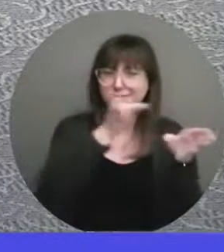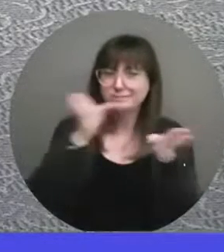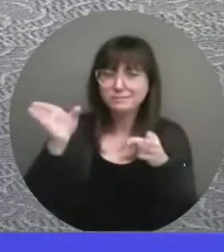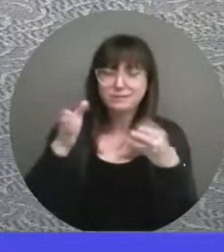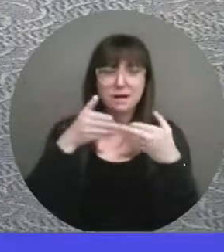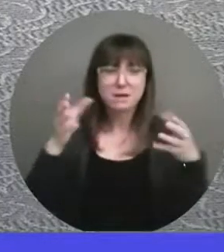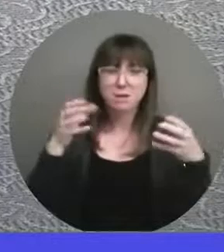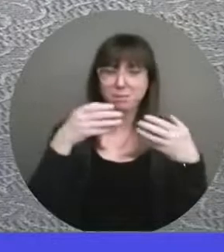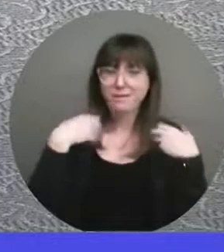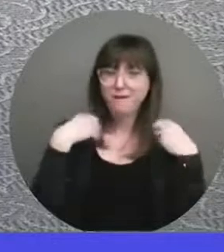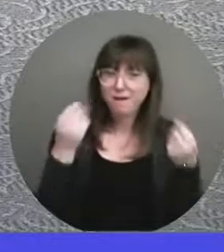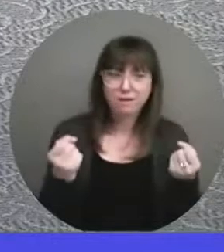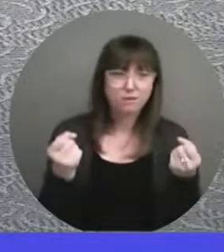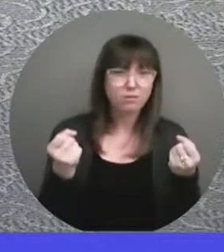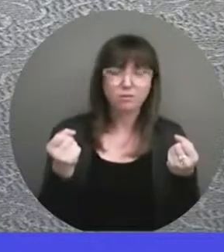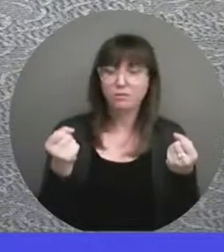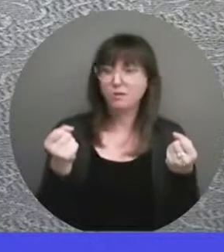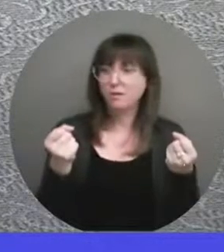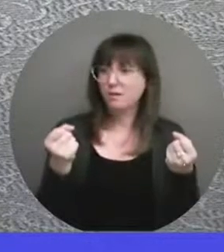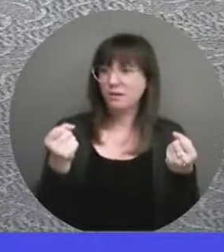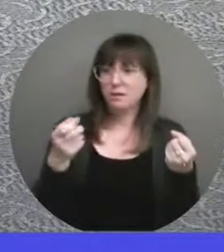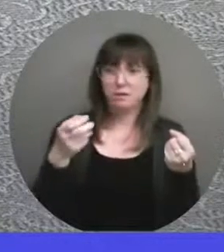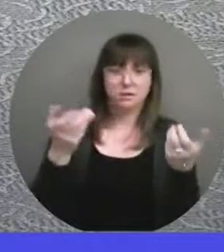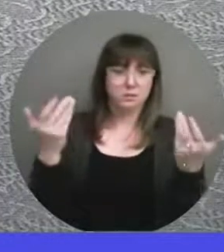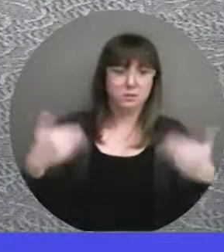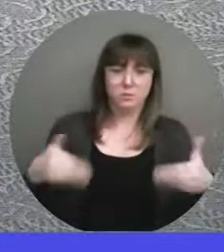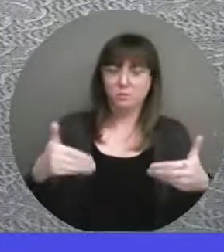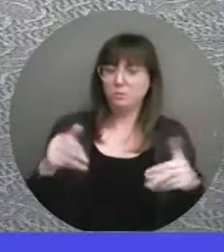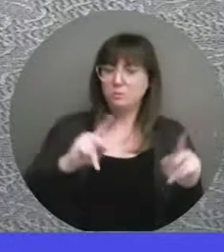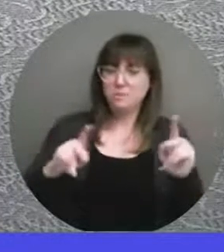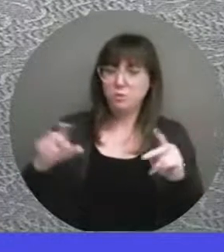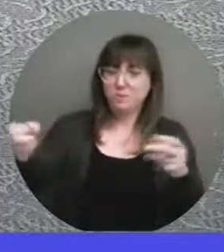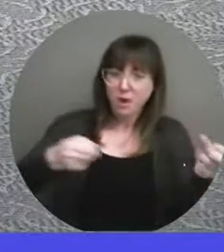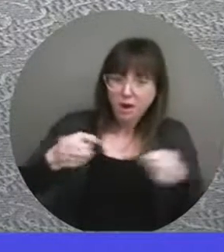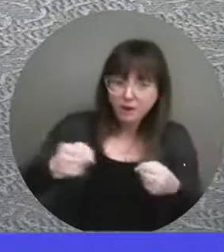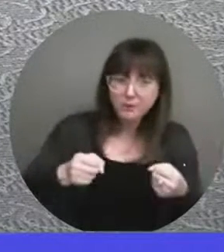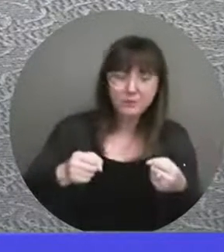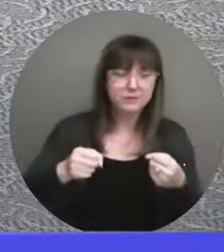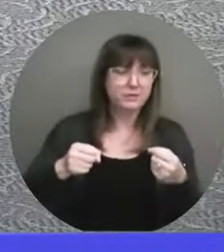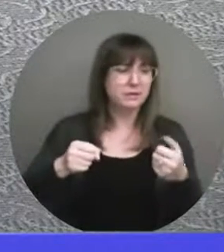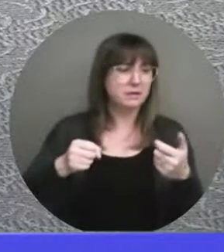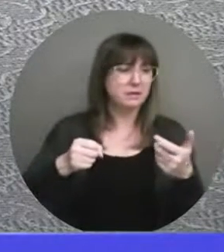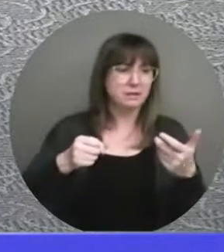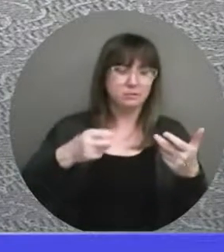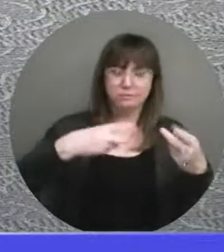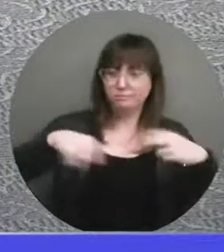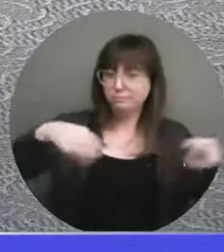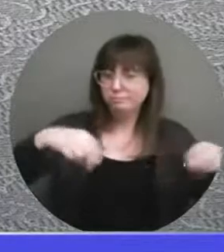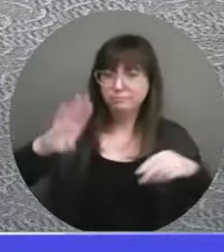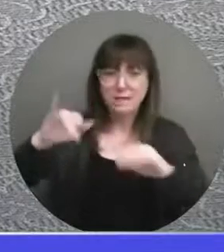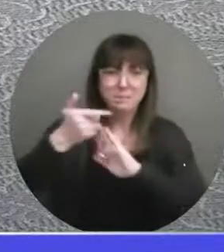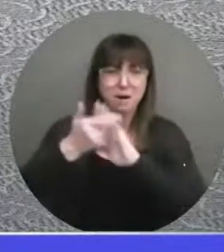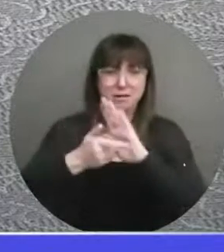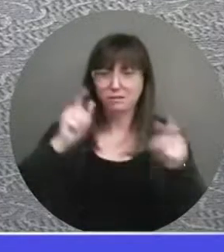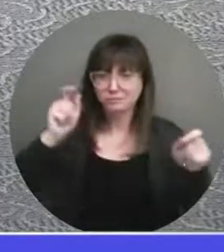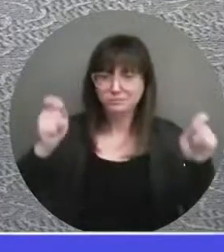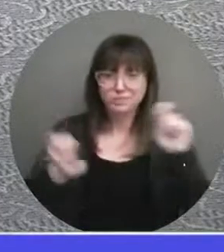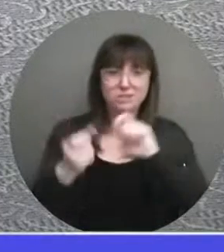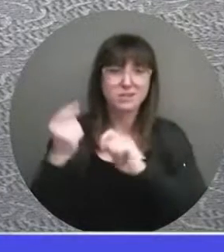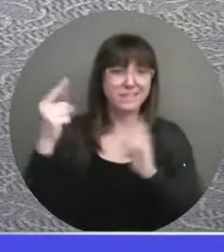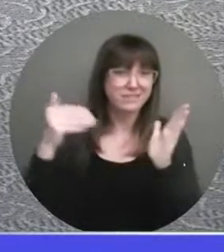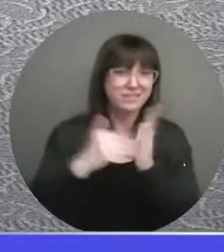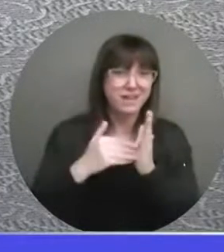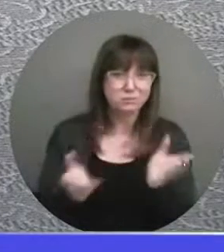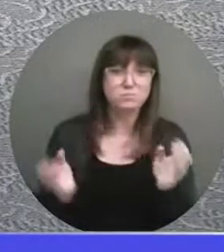kinds of people and hired almost 1,000 people to support them. Our paramedics are going crazy. Bylaws had over 11,000 calls extra just